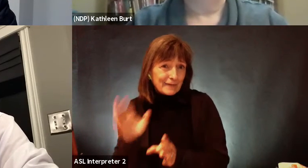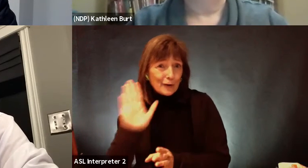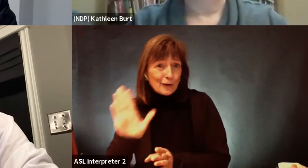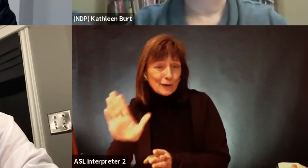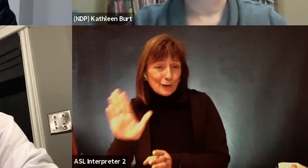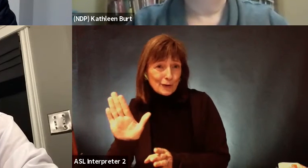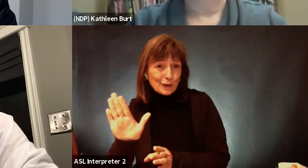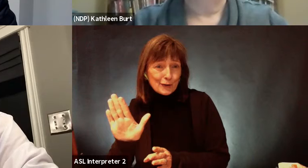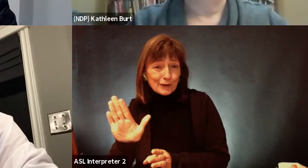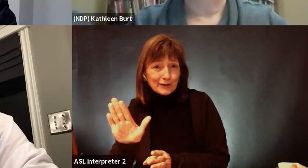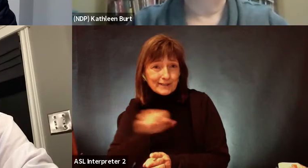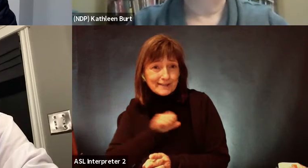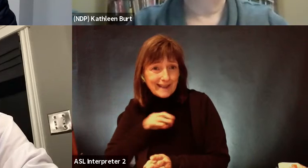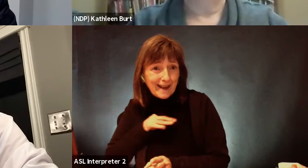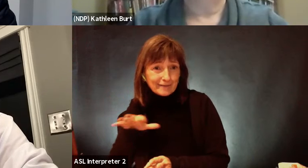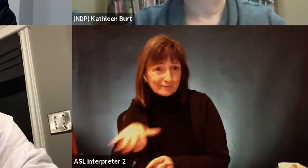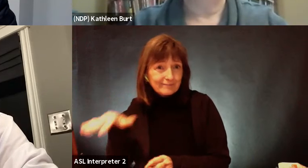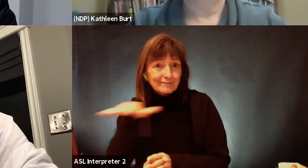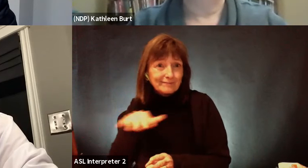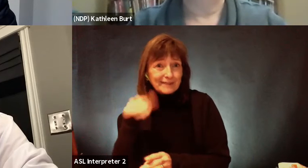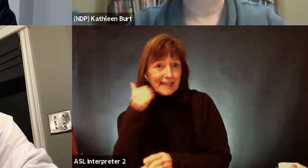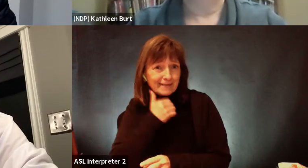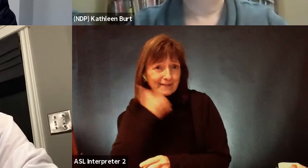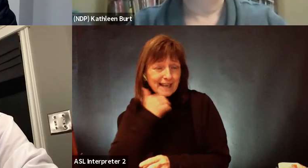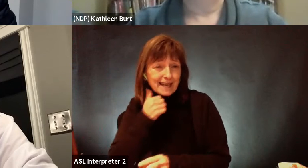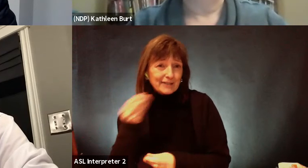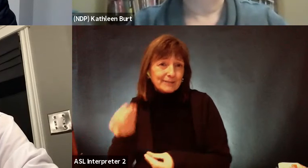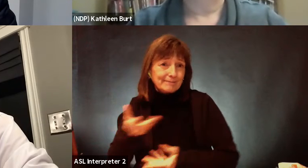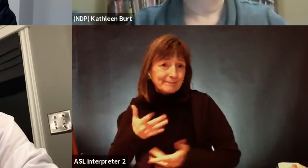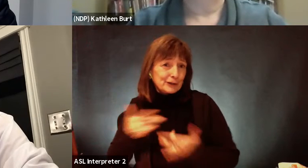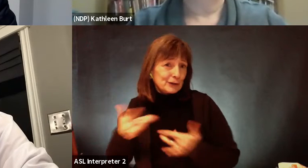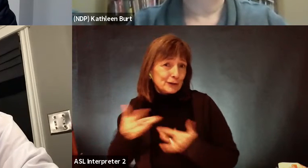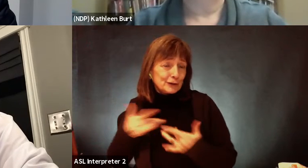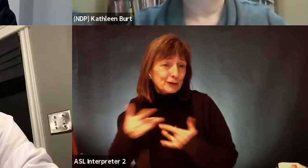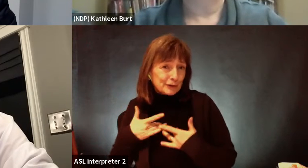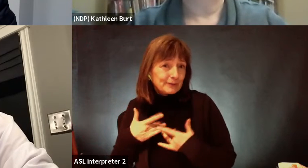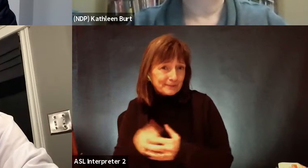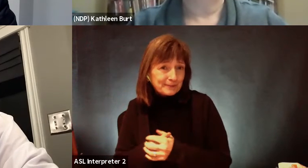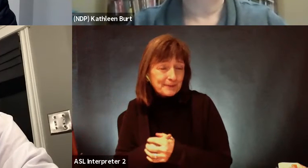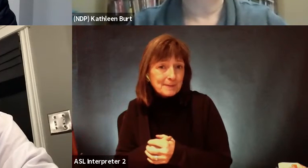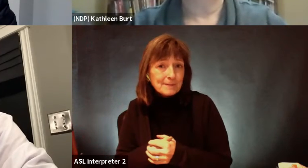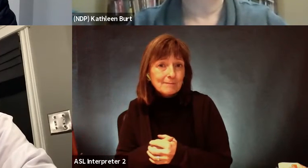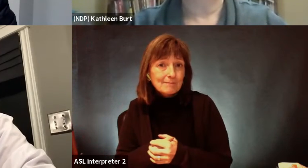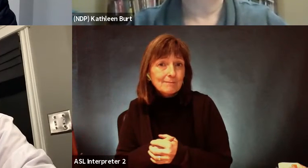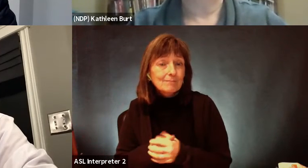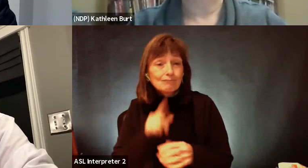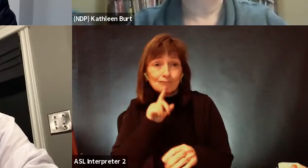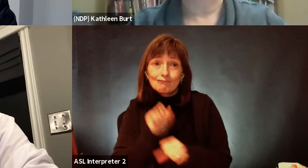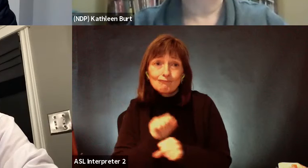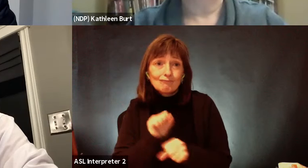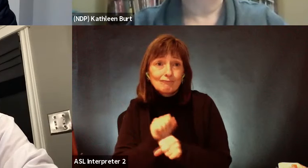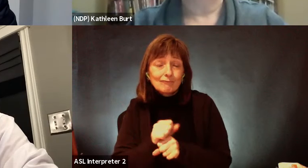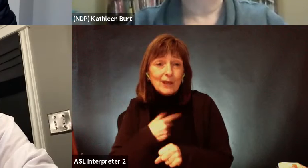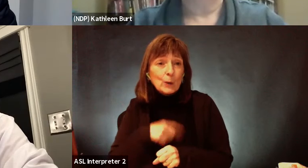colleagues. Every single day, she expresses concern. There is no doubt that we've maxed out our